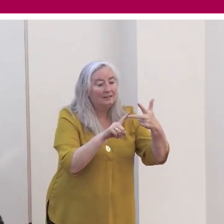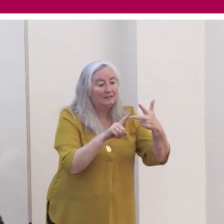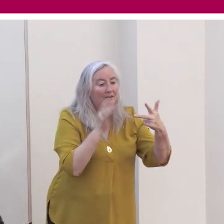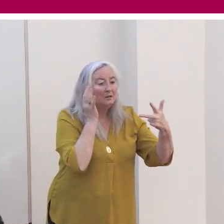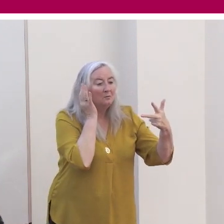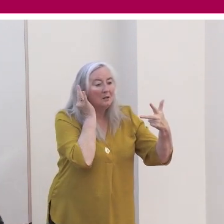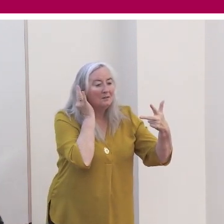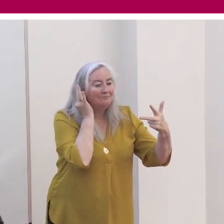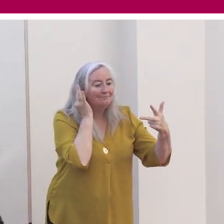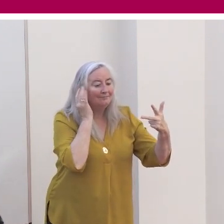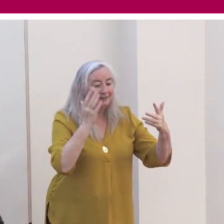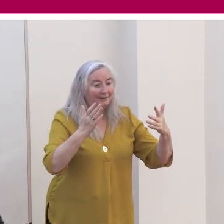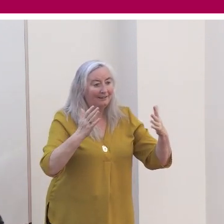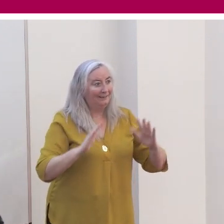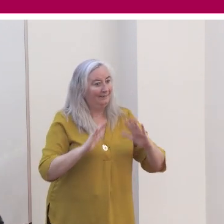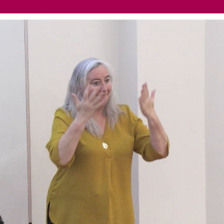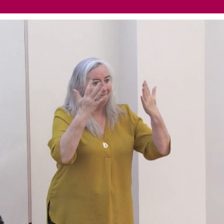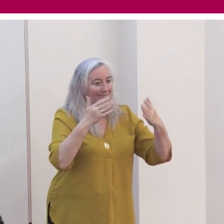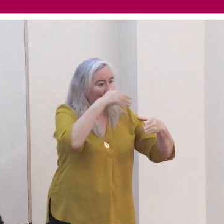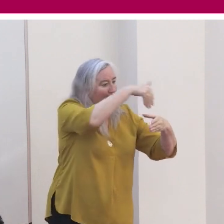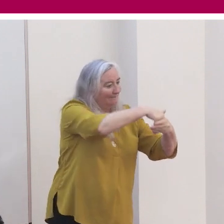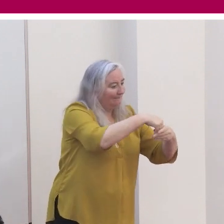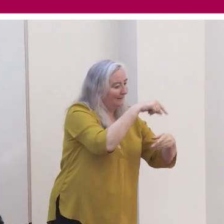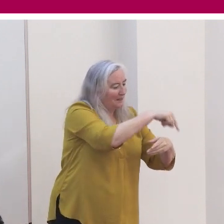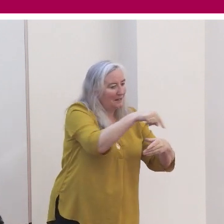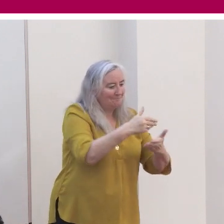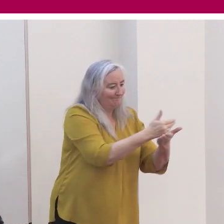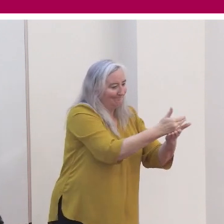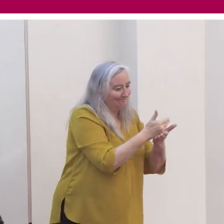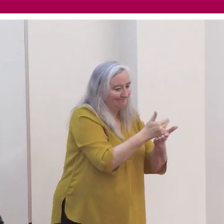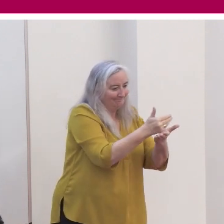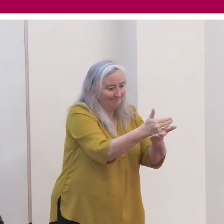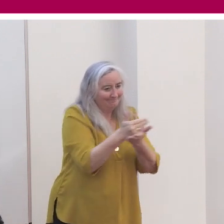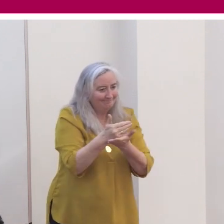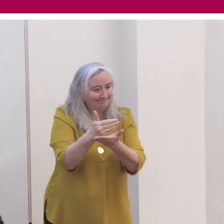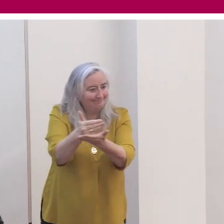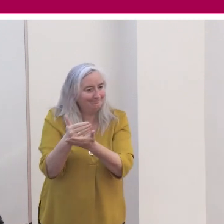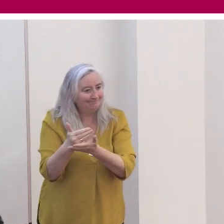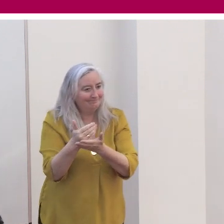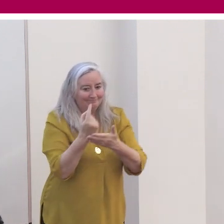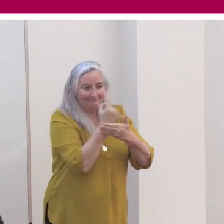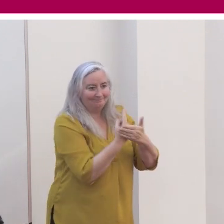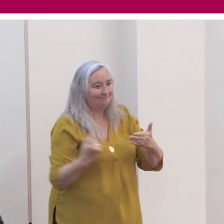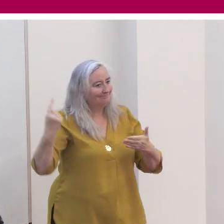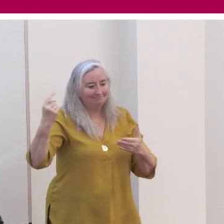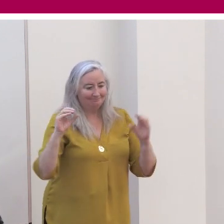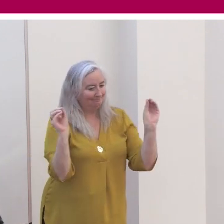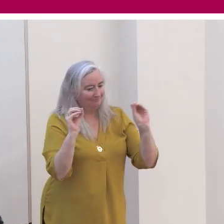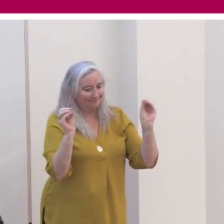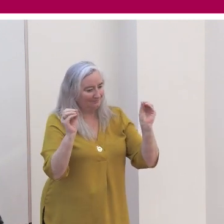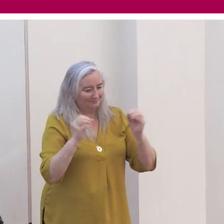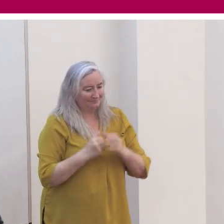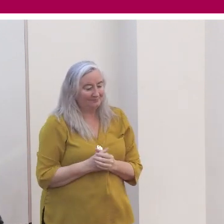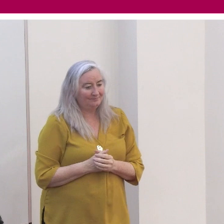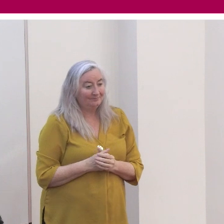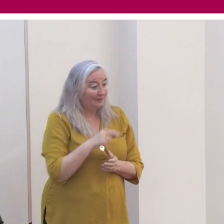the persons within the institutions, or could even be their family as well, which are very protective